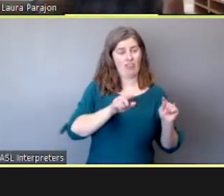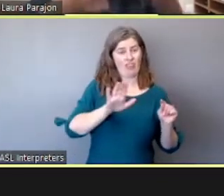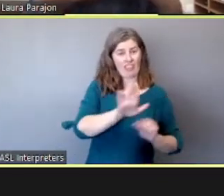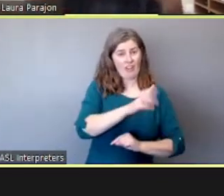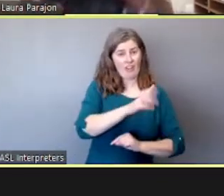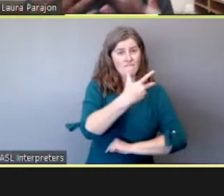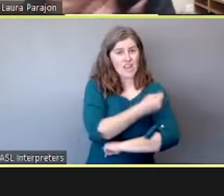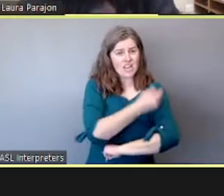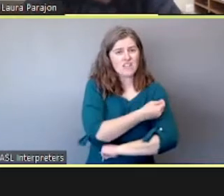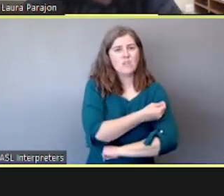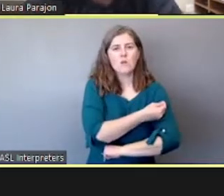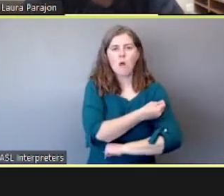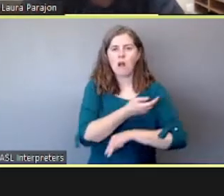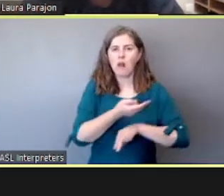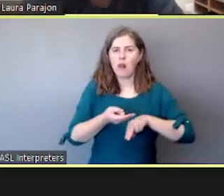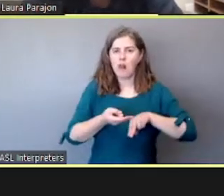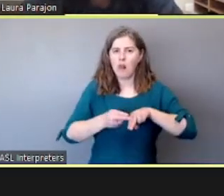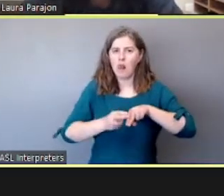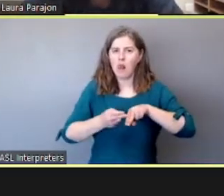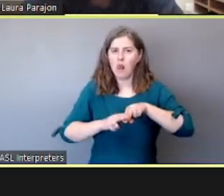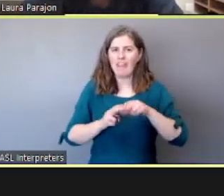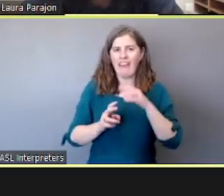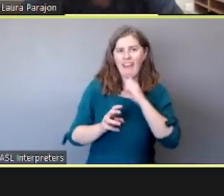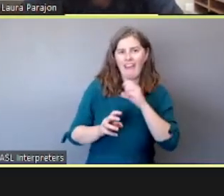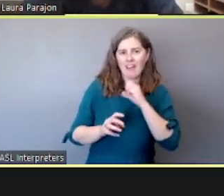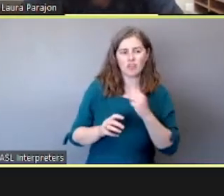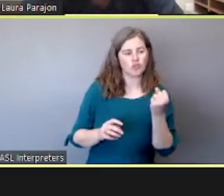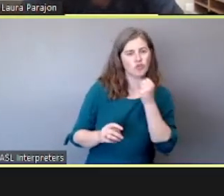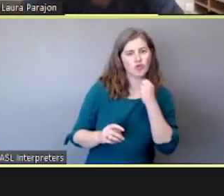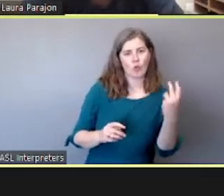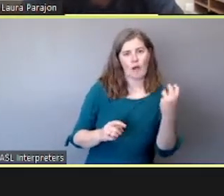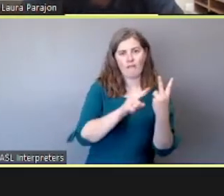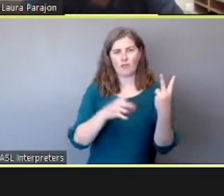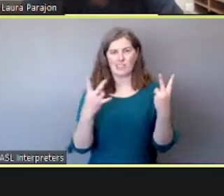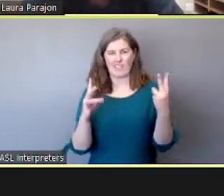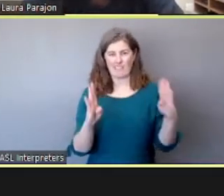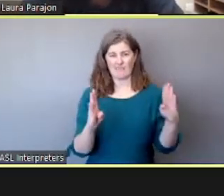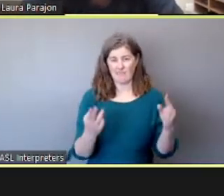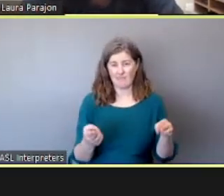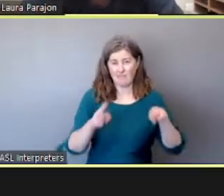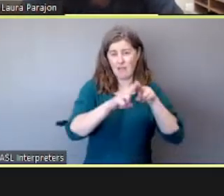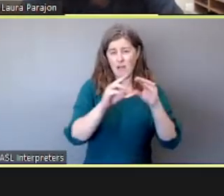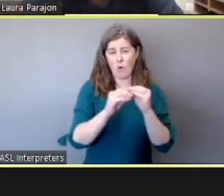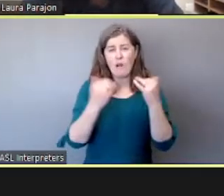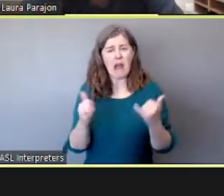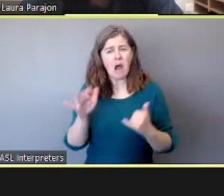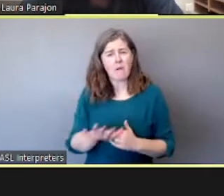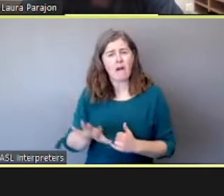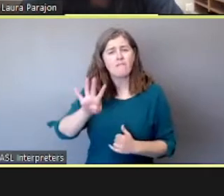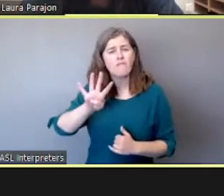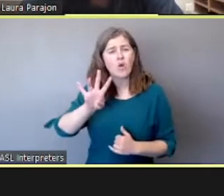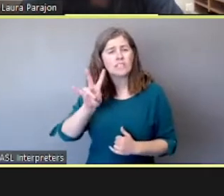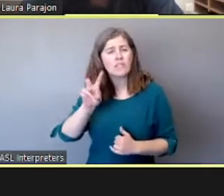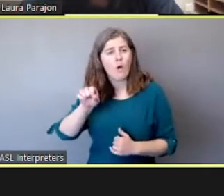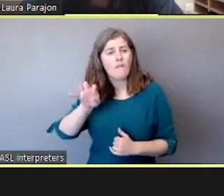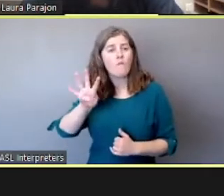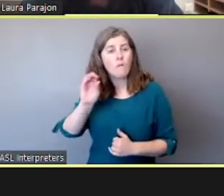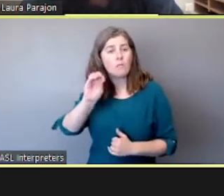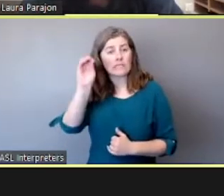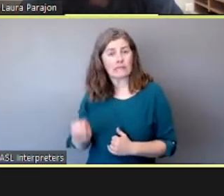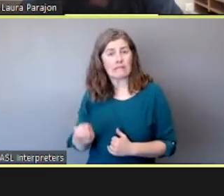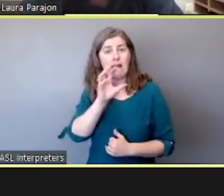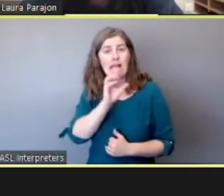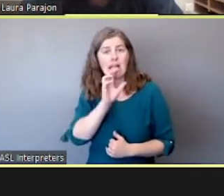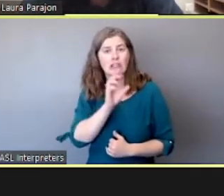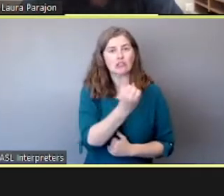We're steadily increasing the 12 to 17-year-old age group. There's now 47.4% of New Mexicans who have received